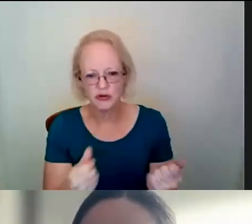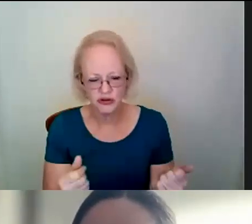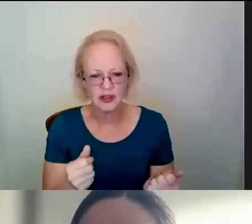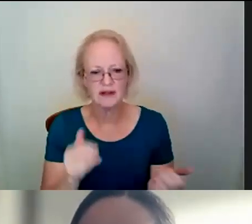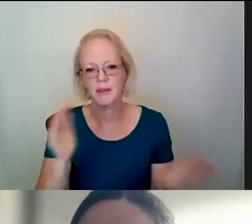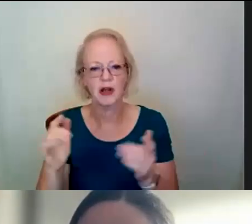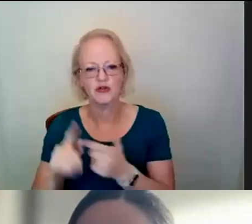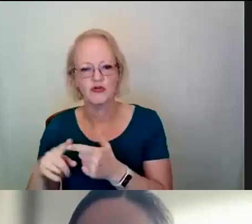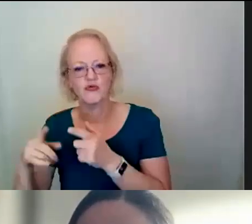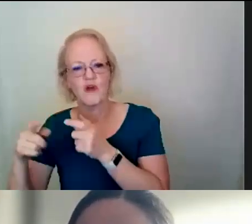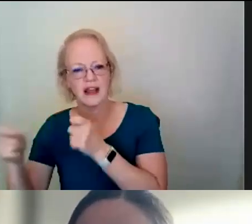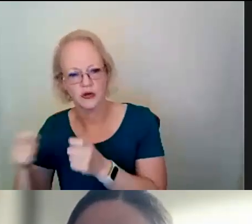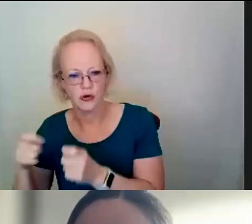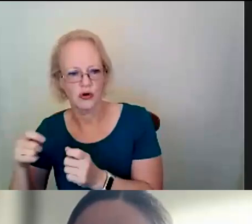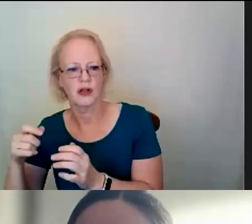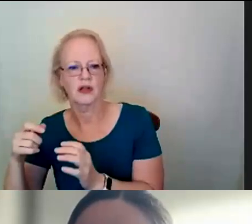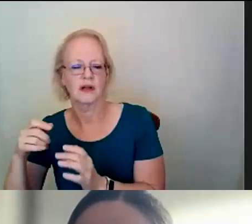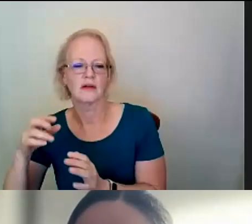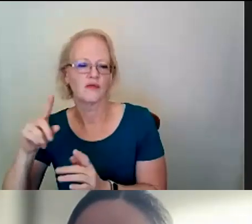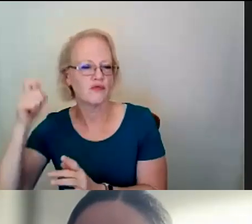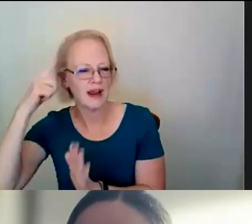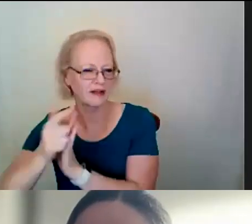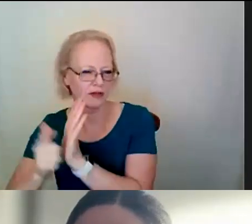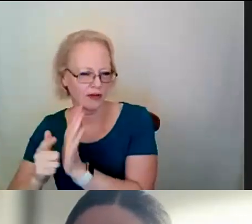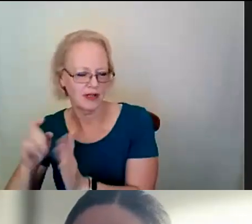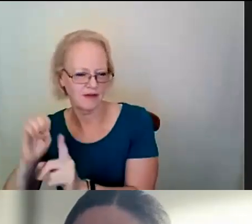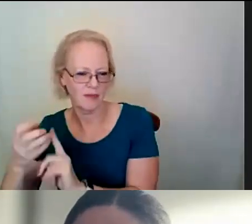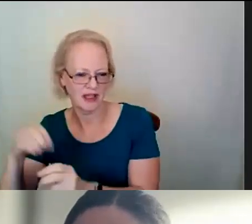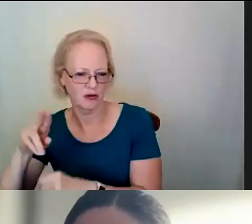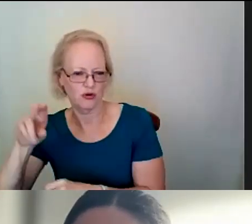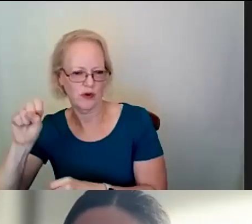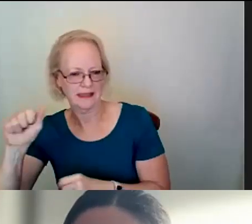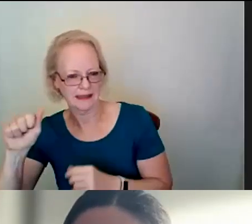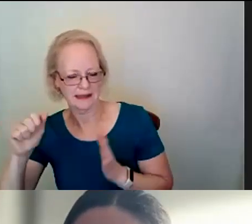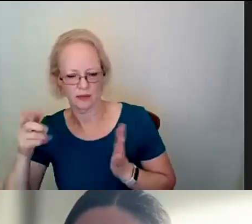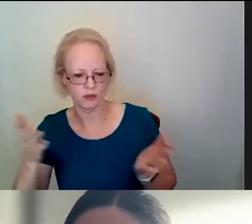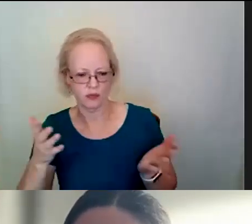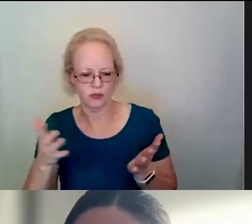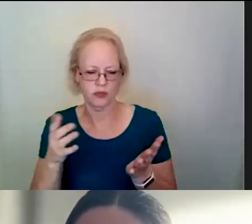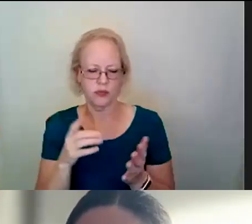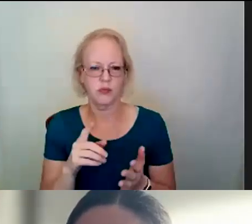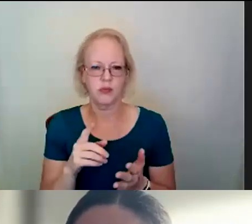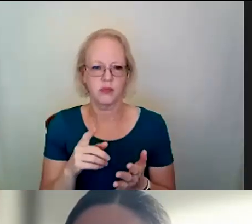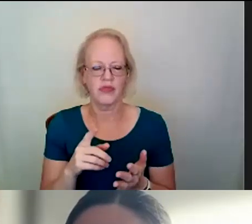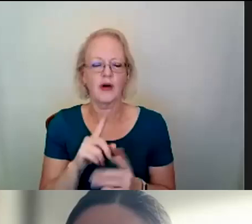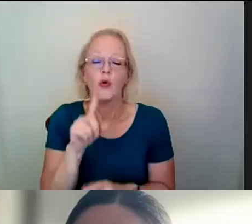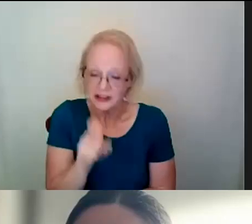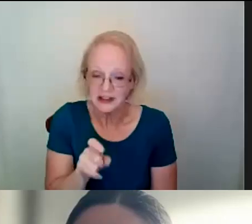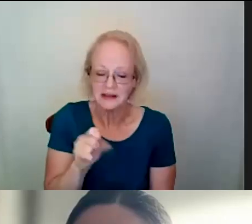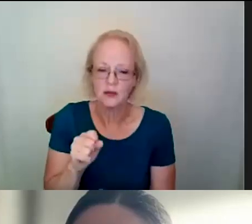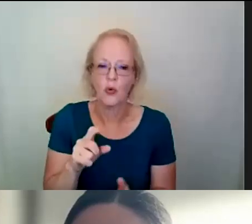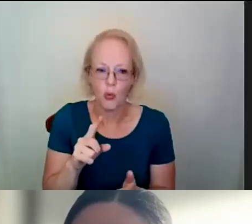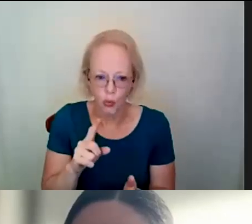right now in the US. And one of the questions specifically is asking, what are ERISA